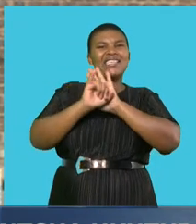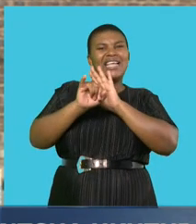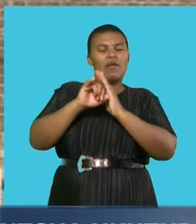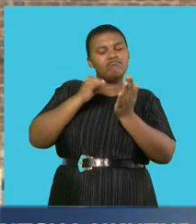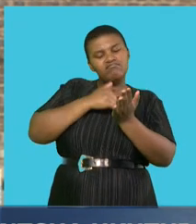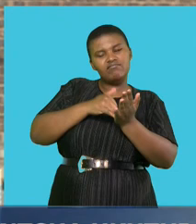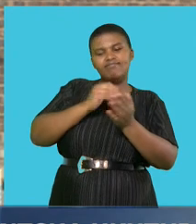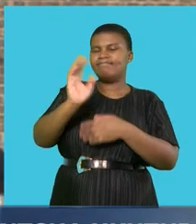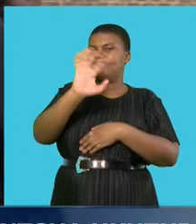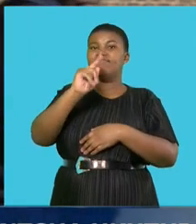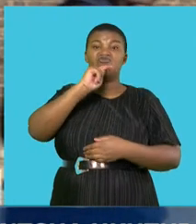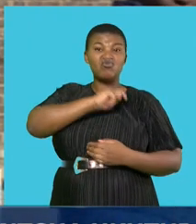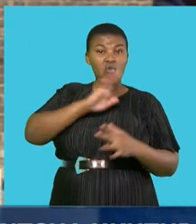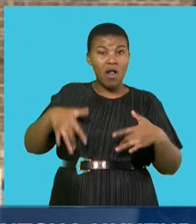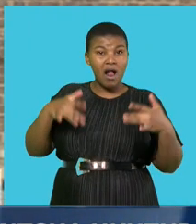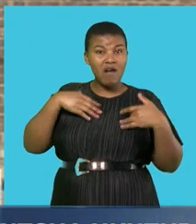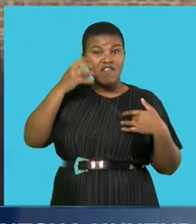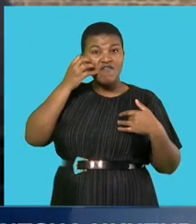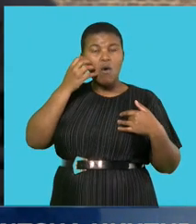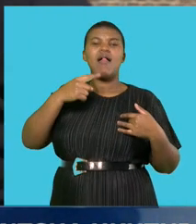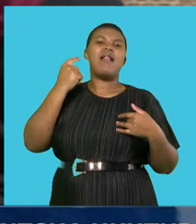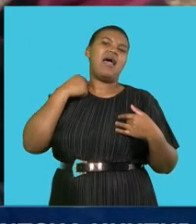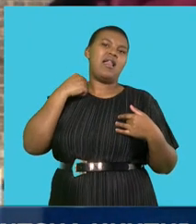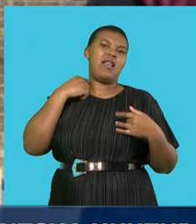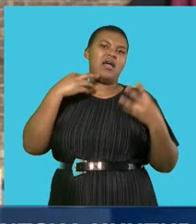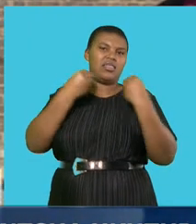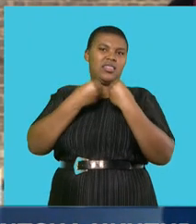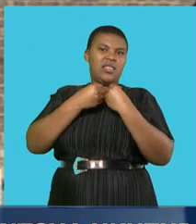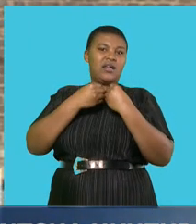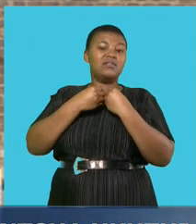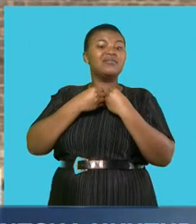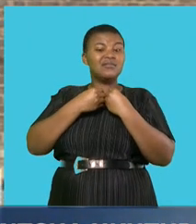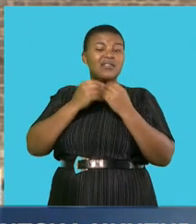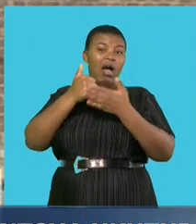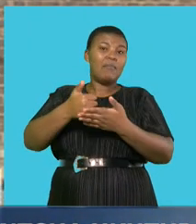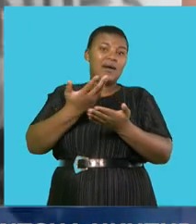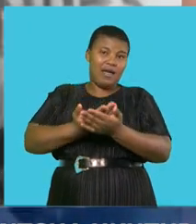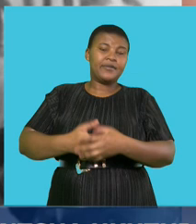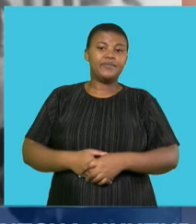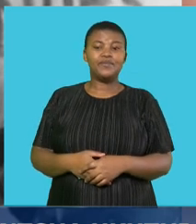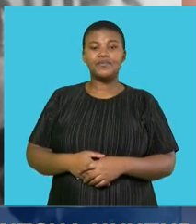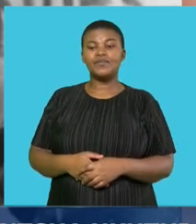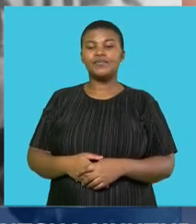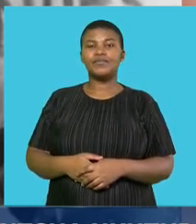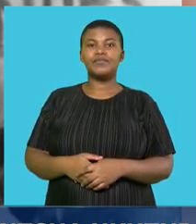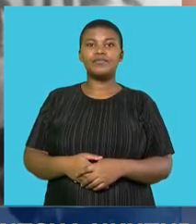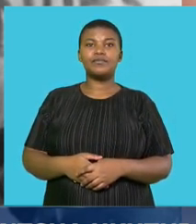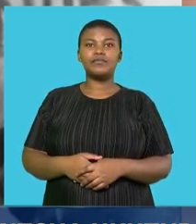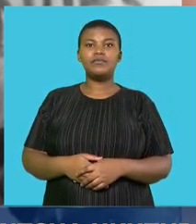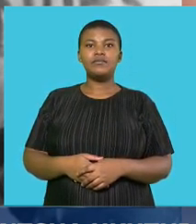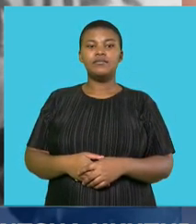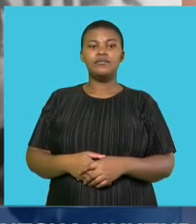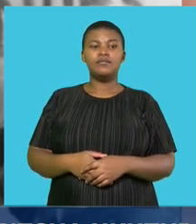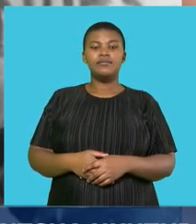not true life That's a lie There are things that you can also find That people can find that can help you Ganti usholo kunjenge